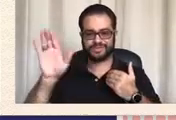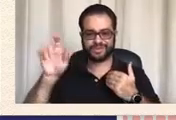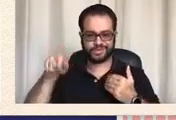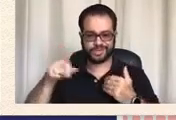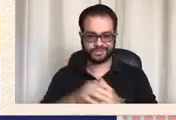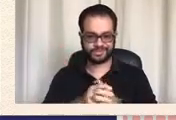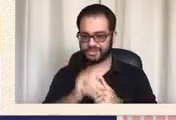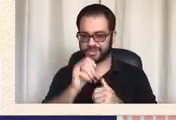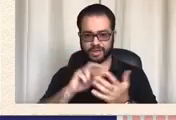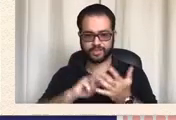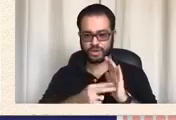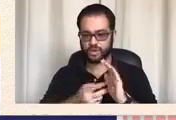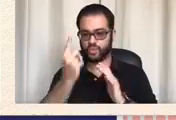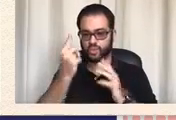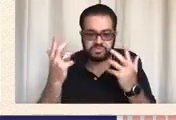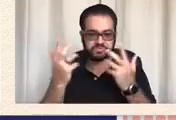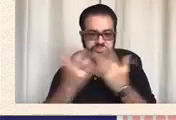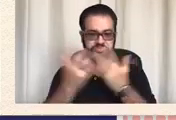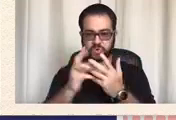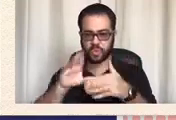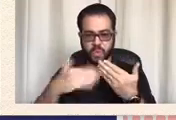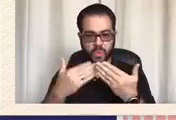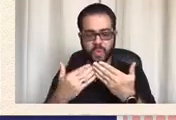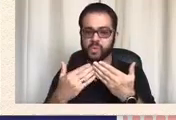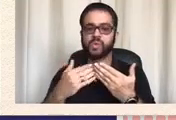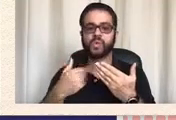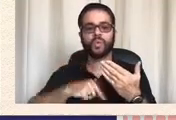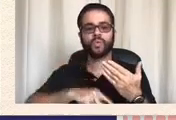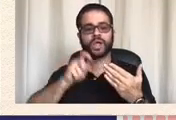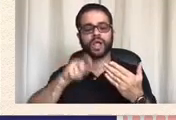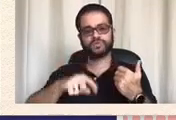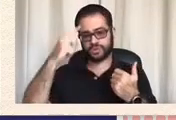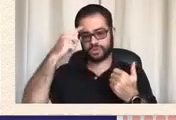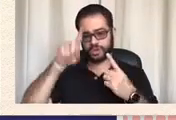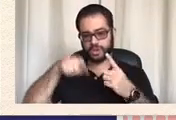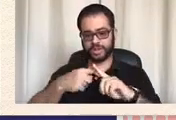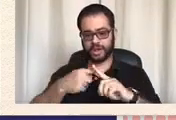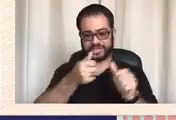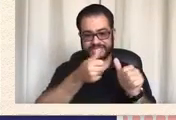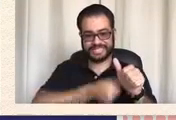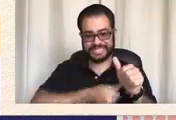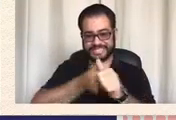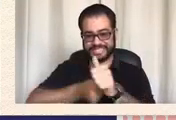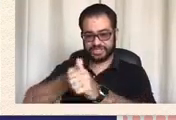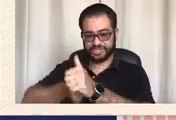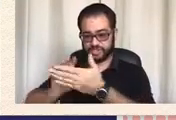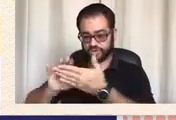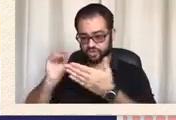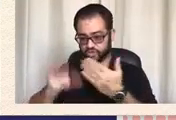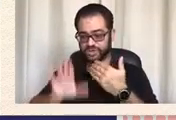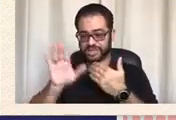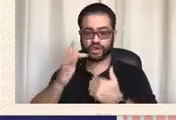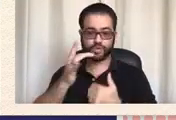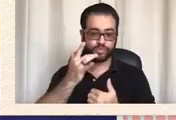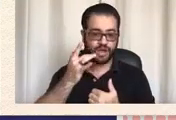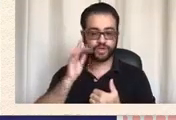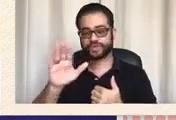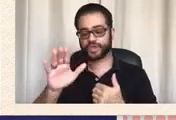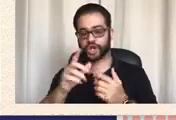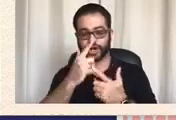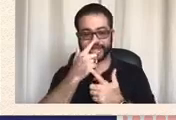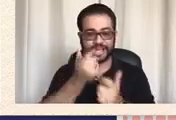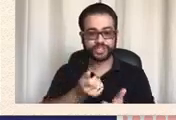taking into the account that the student's preferences and interests as well as their needs, and includes the instruction of and